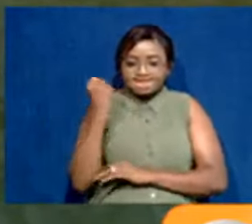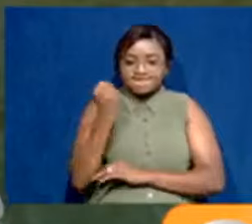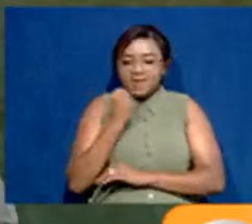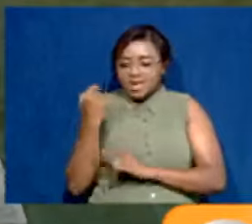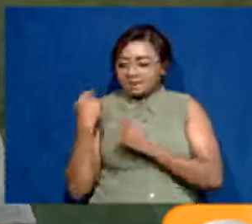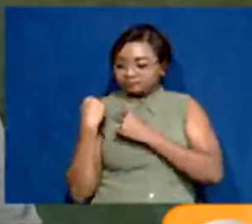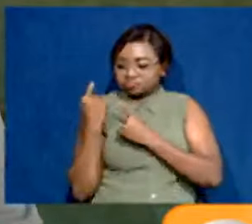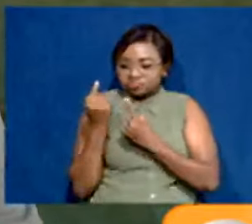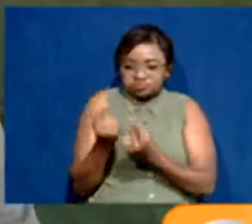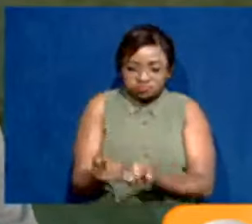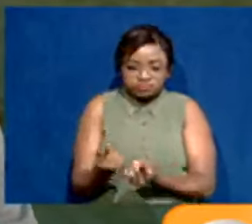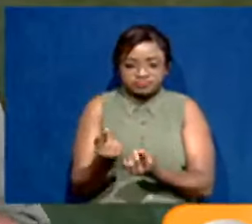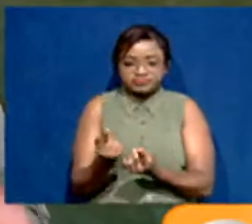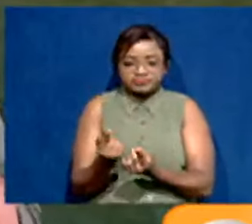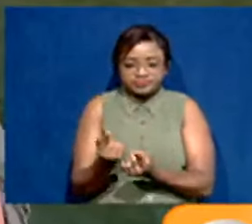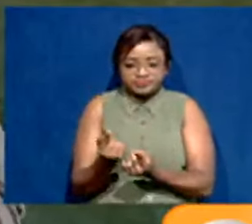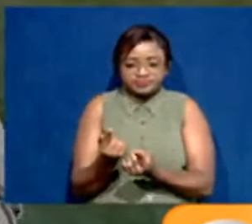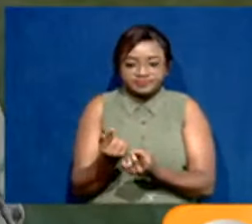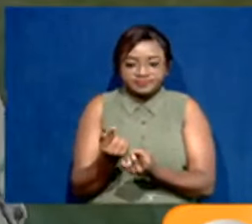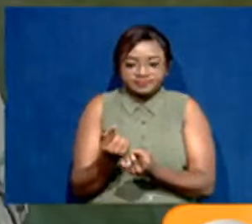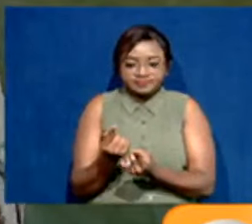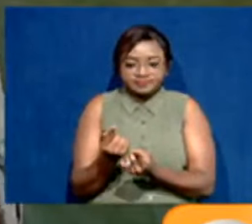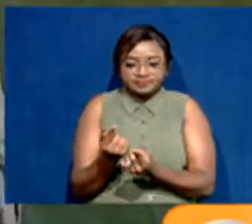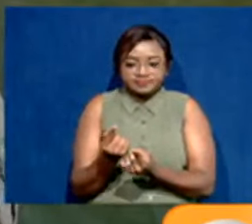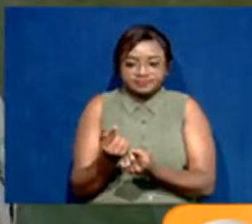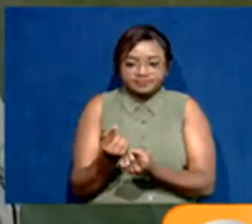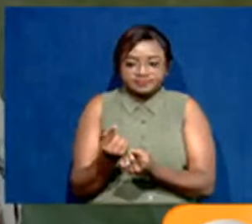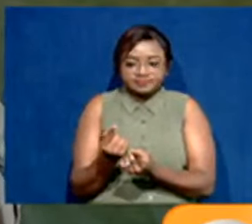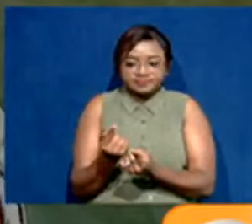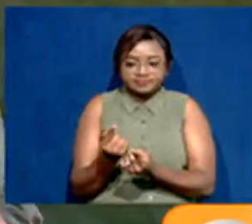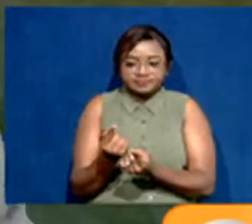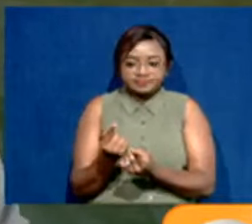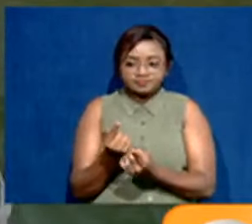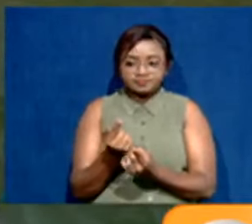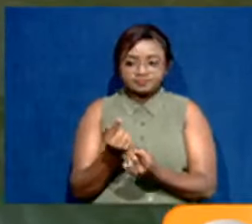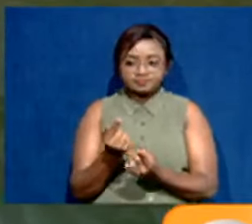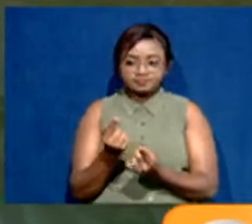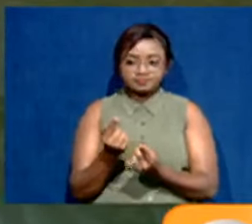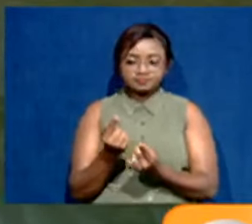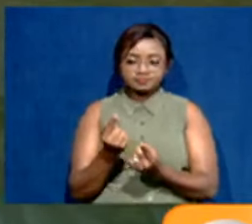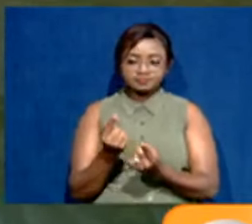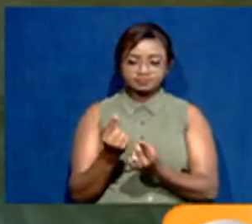this year, the incidents of terror attacks